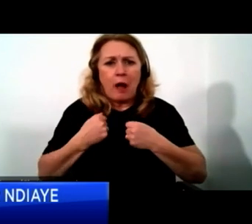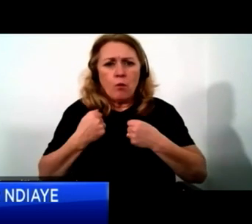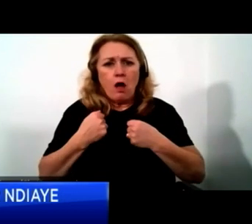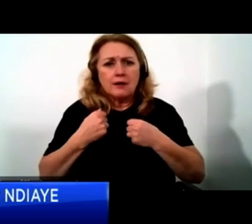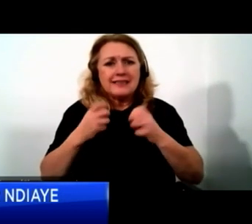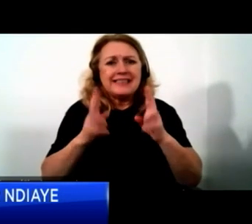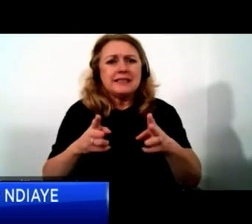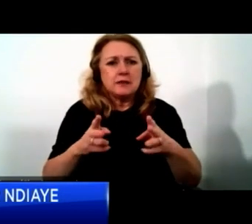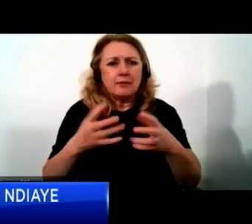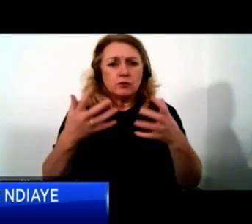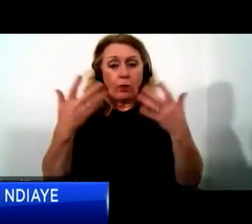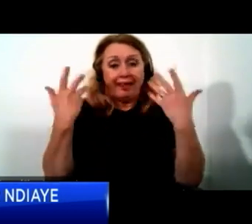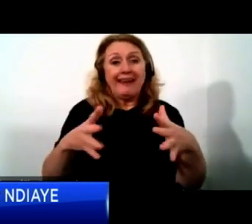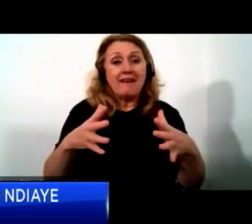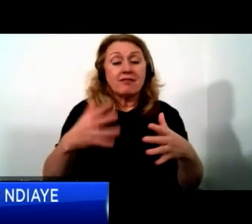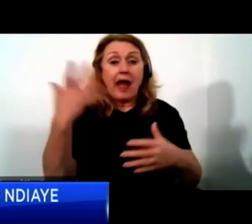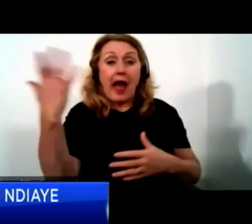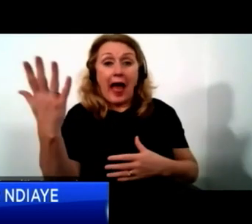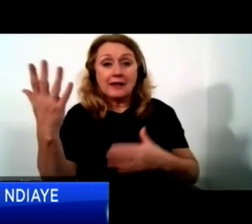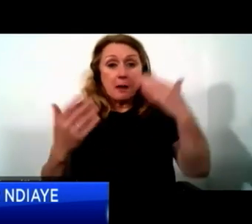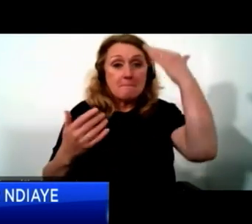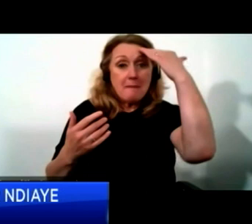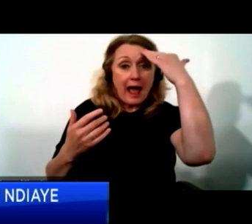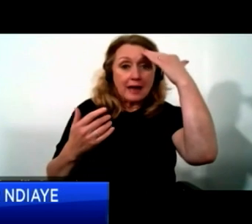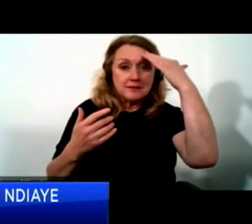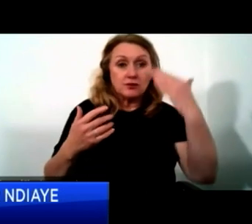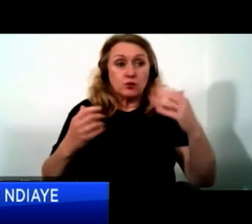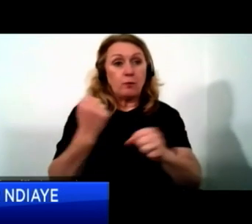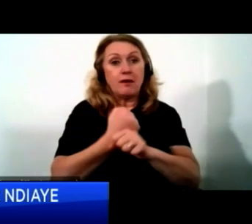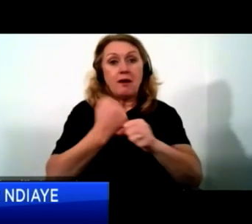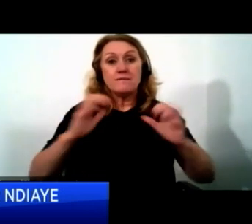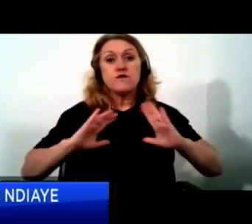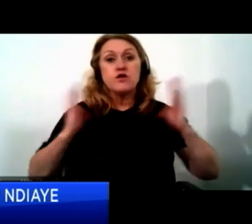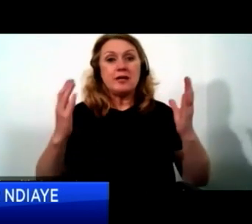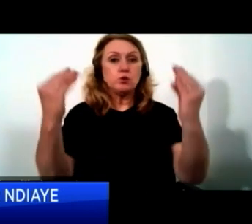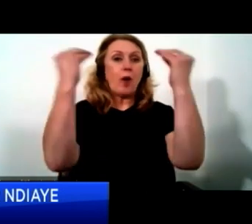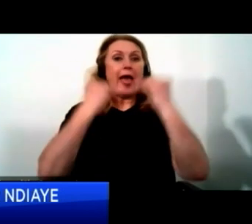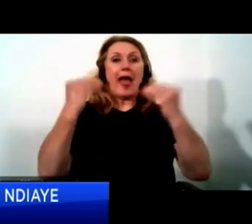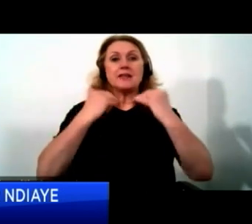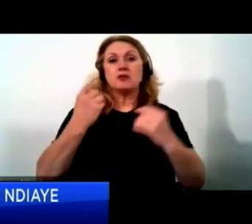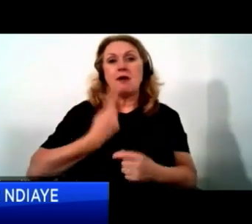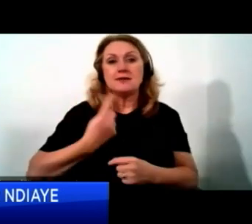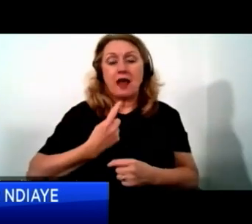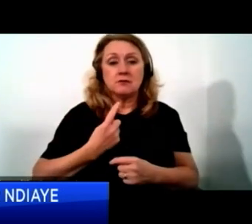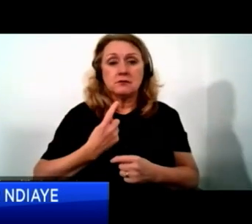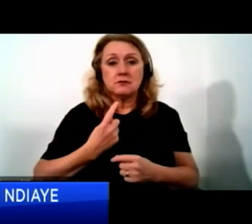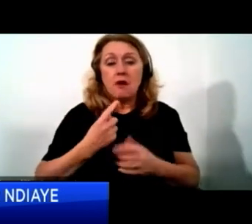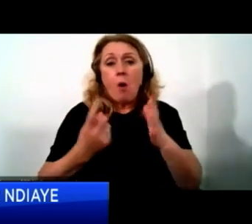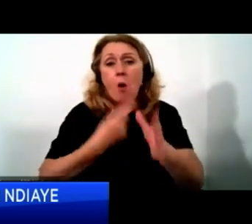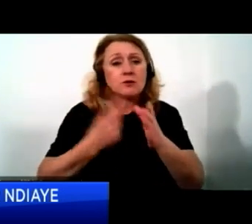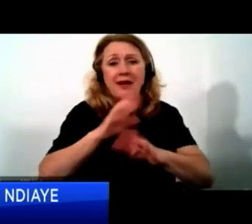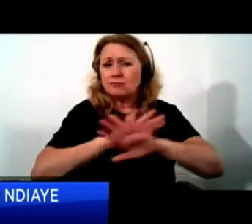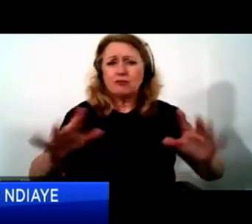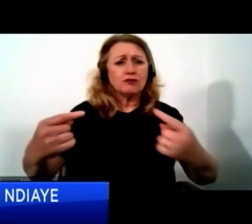the minds of our people free to educate themselves? Automation is not a threat where